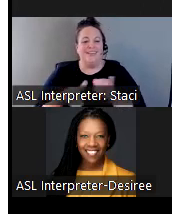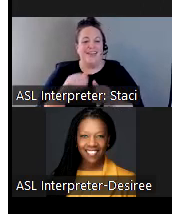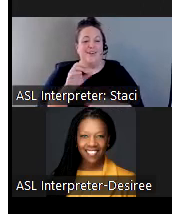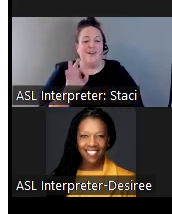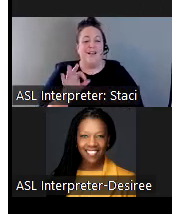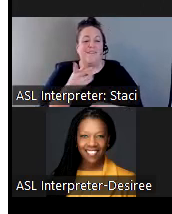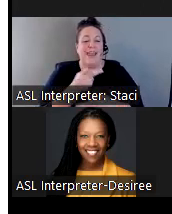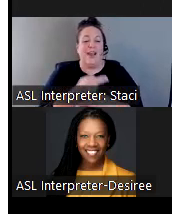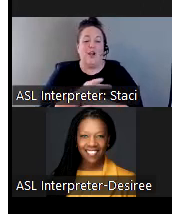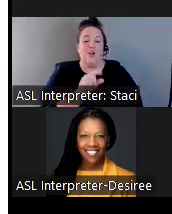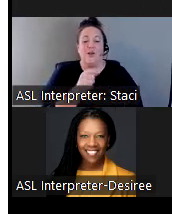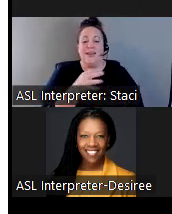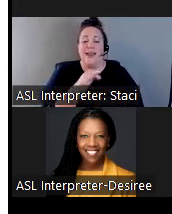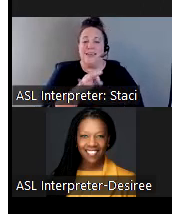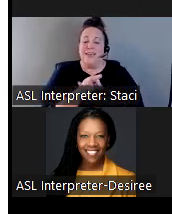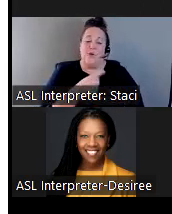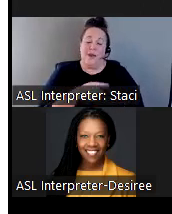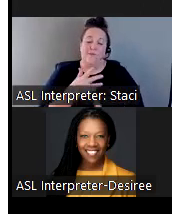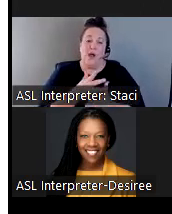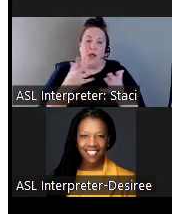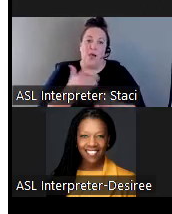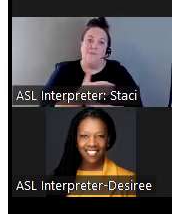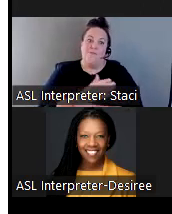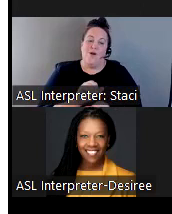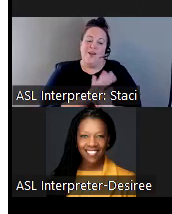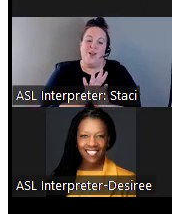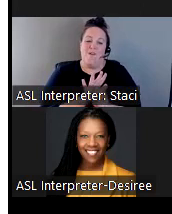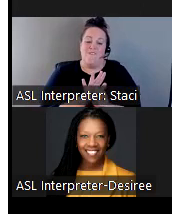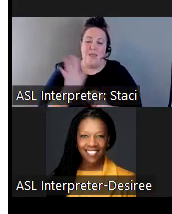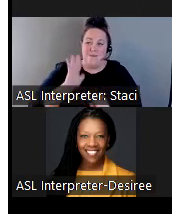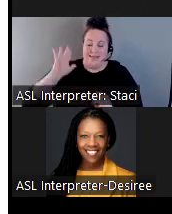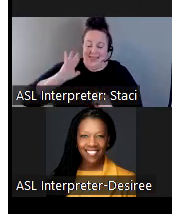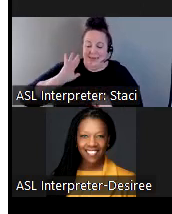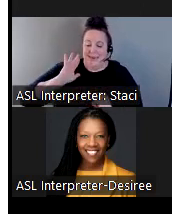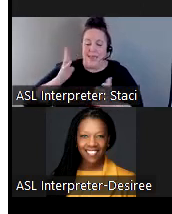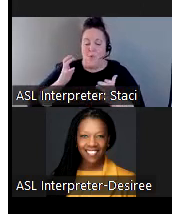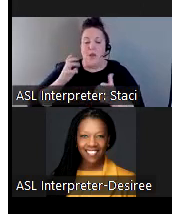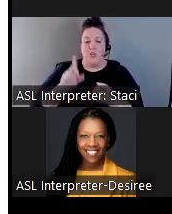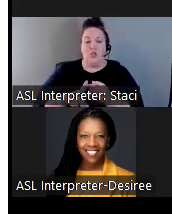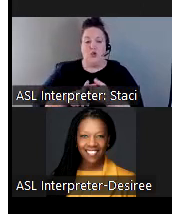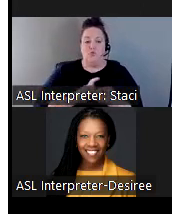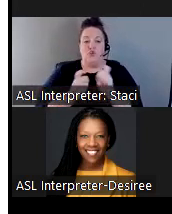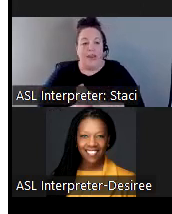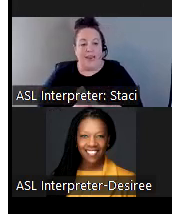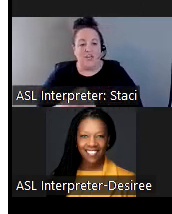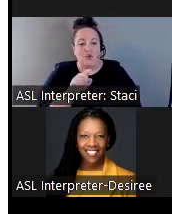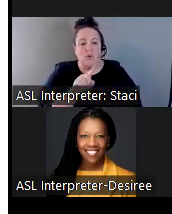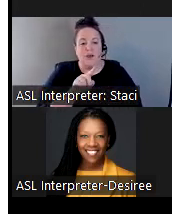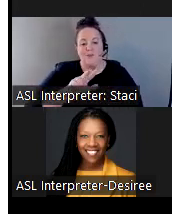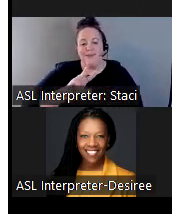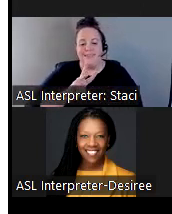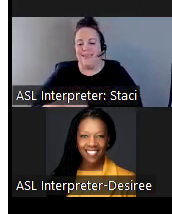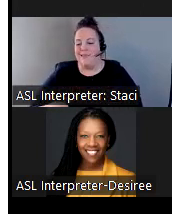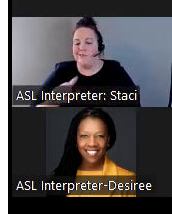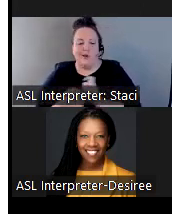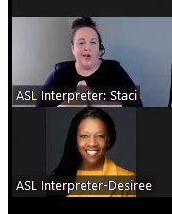were dealing with a lot of things at the time. At that point, they wanted to change it from 136 to